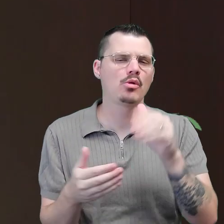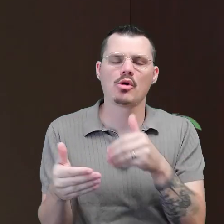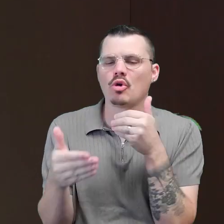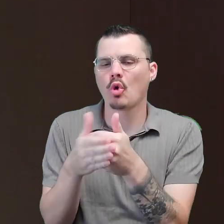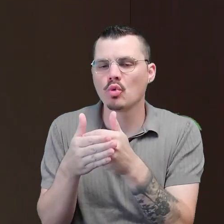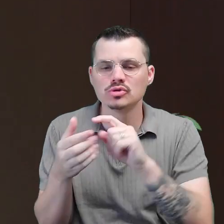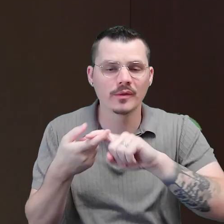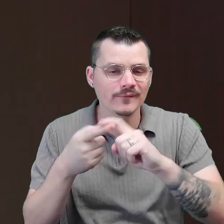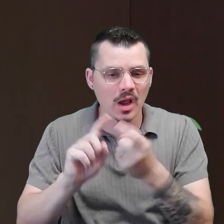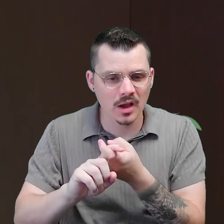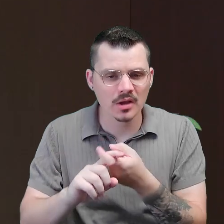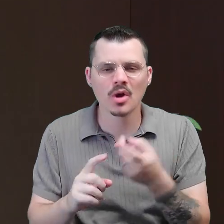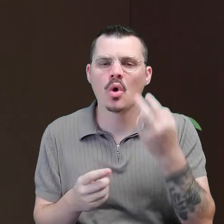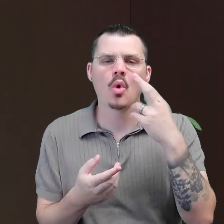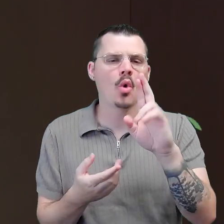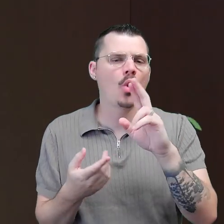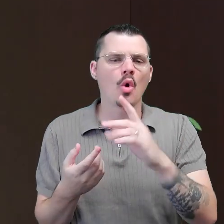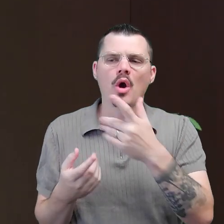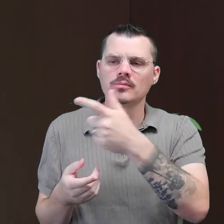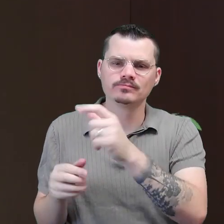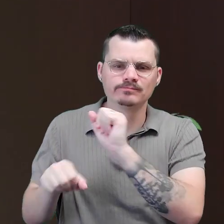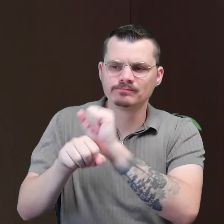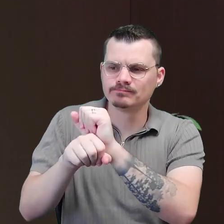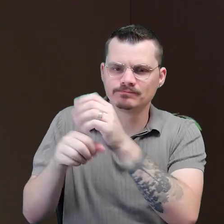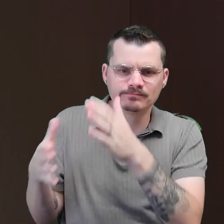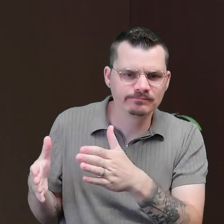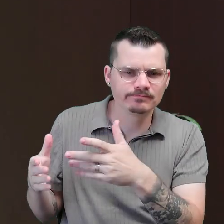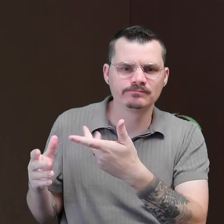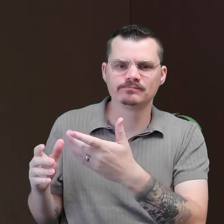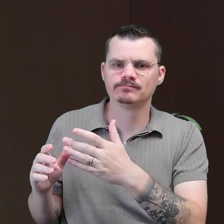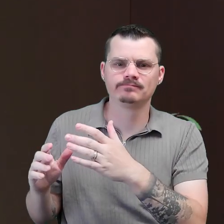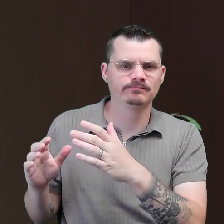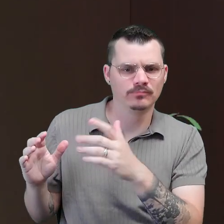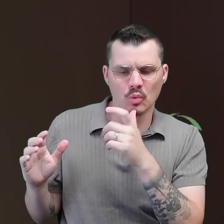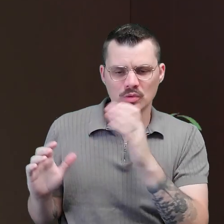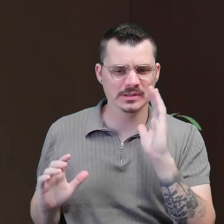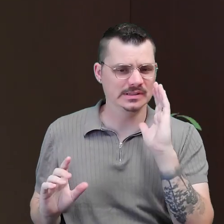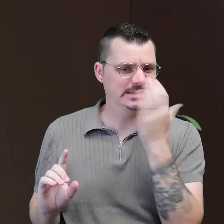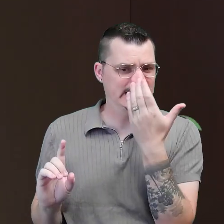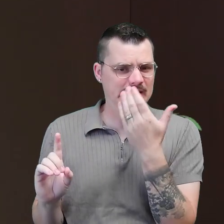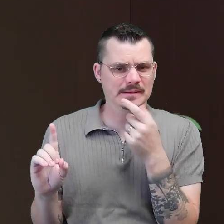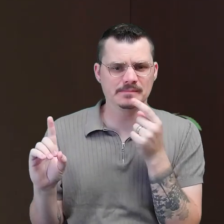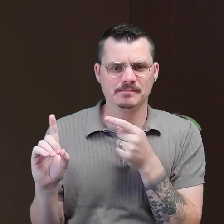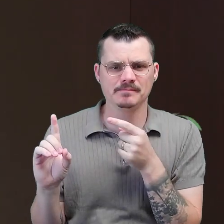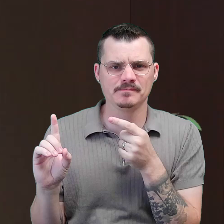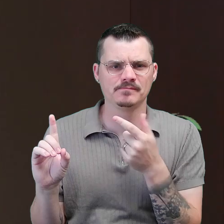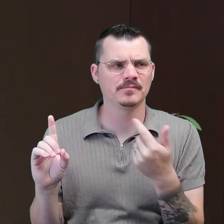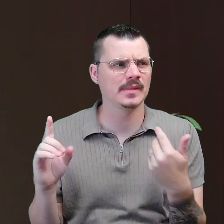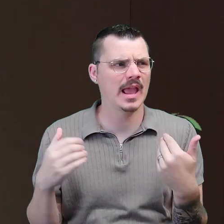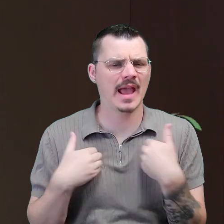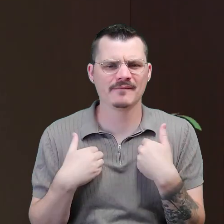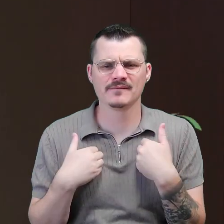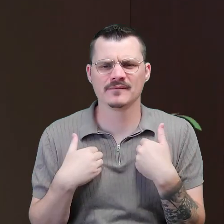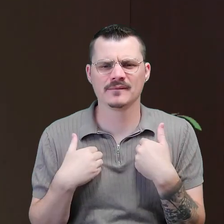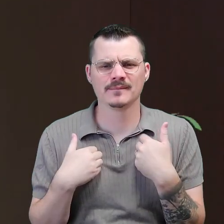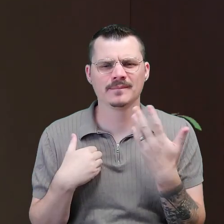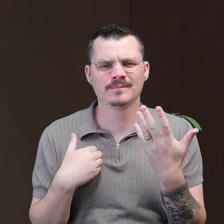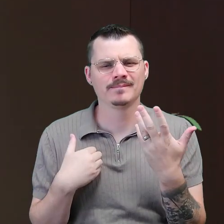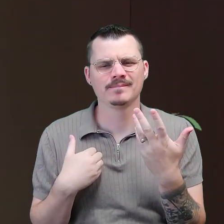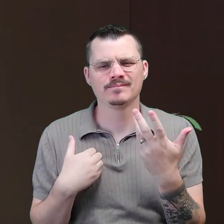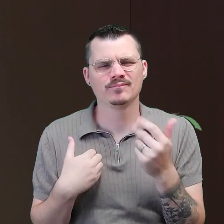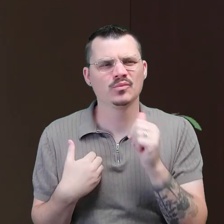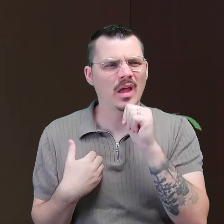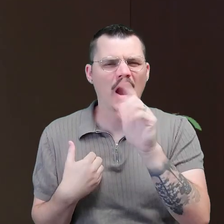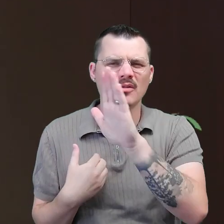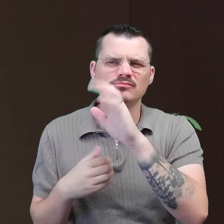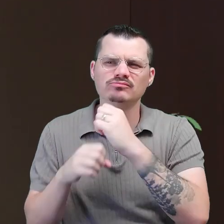or a close friend or colleague or somebody that seems to be having